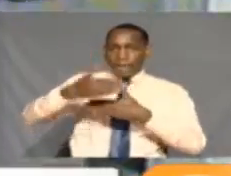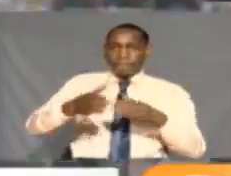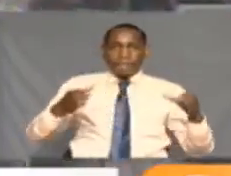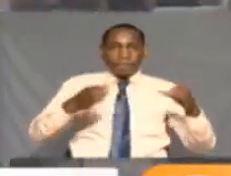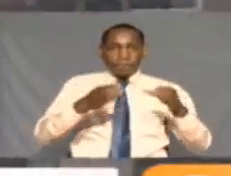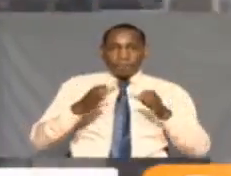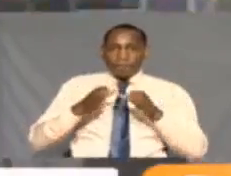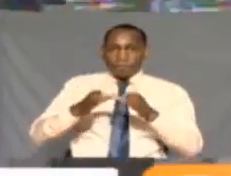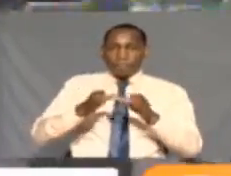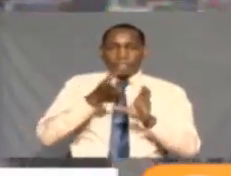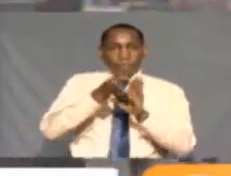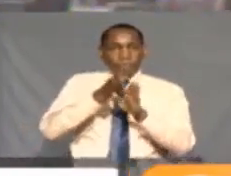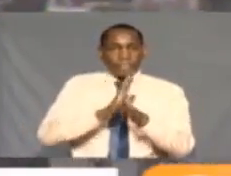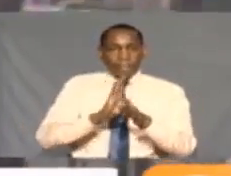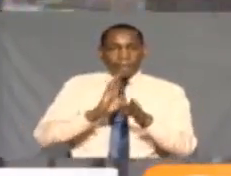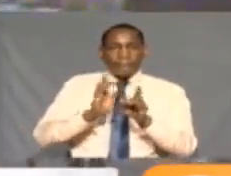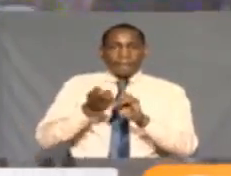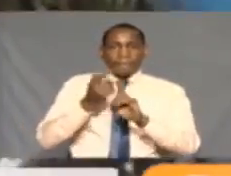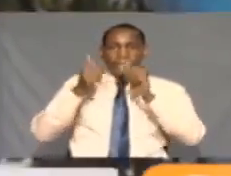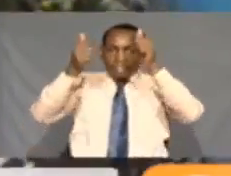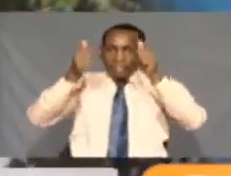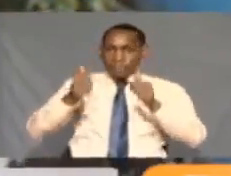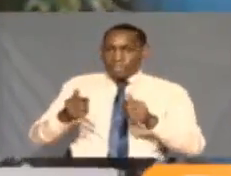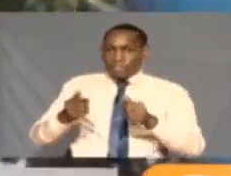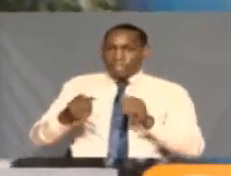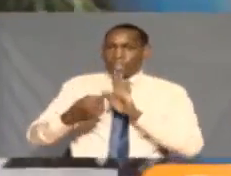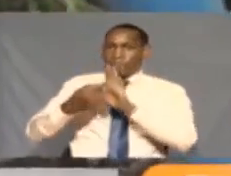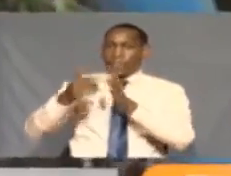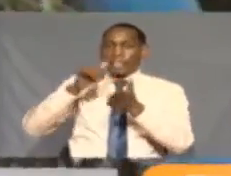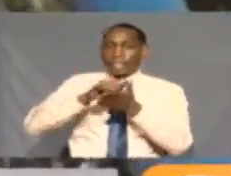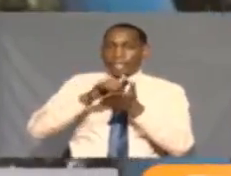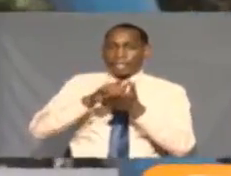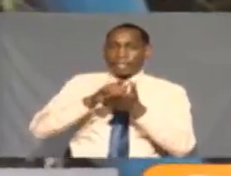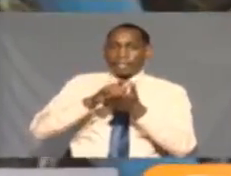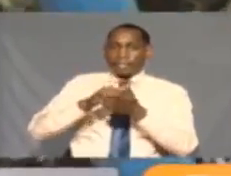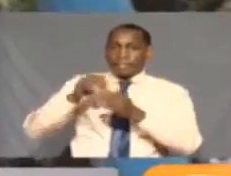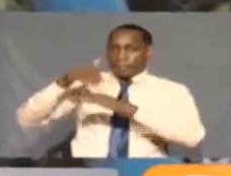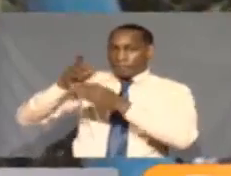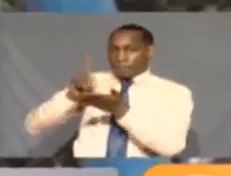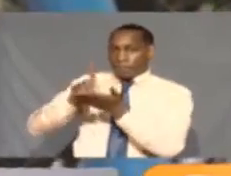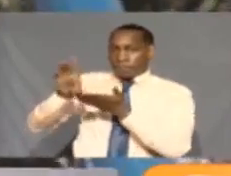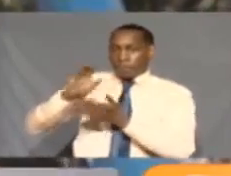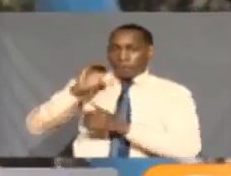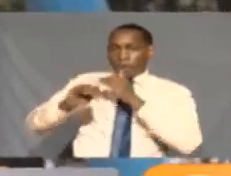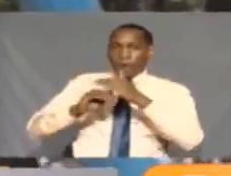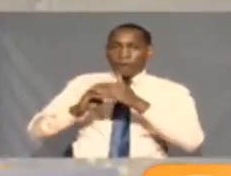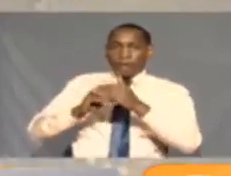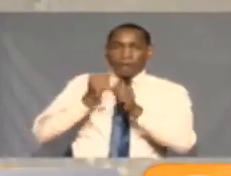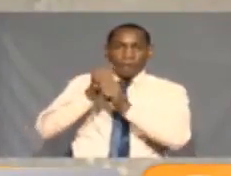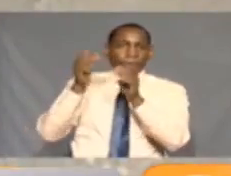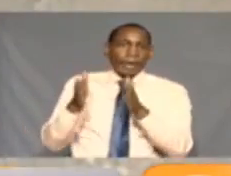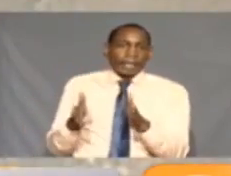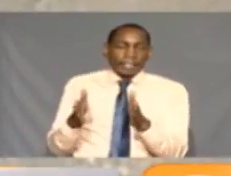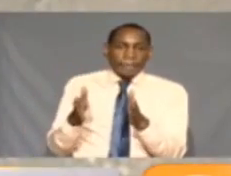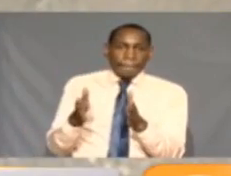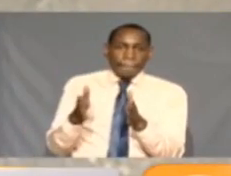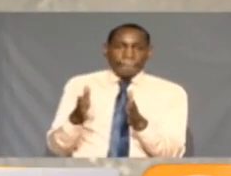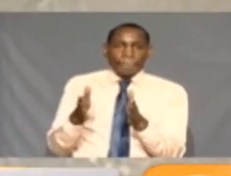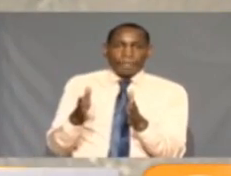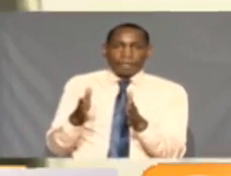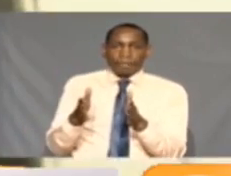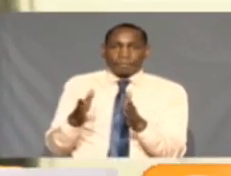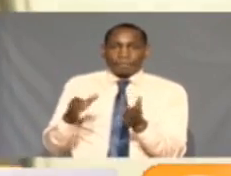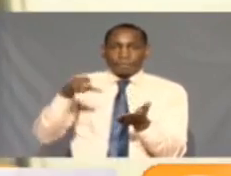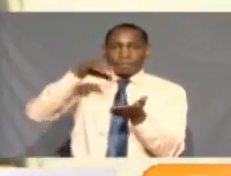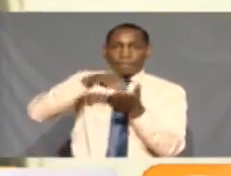was forced to withdraw an initial notice it released indicating that it would send home all employees. Now,